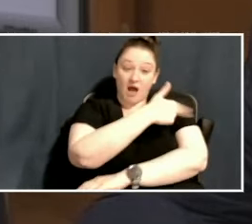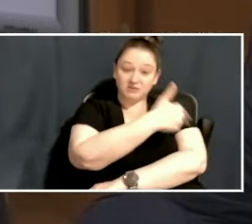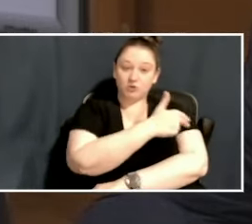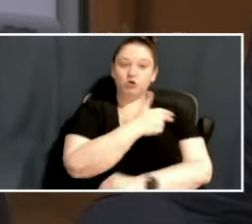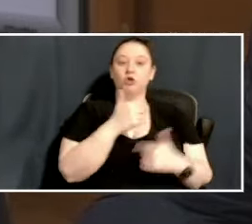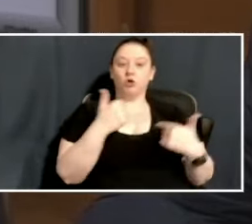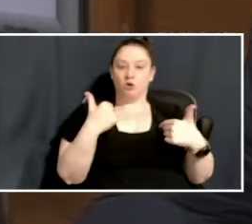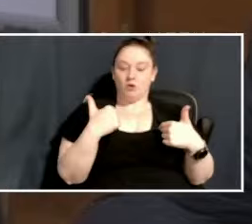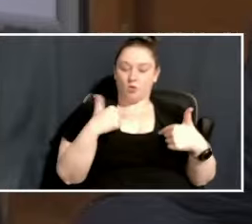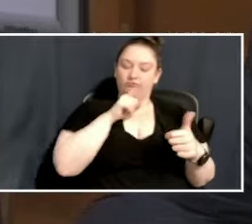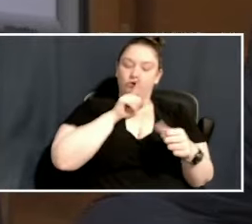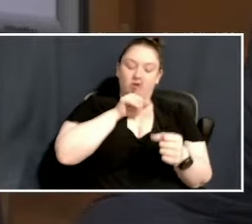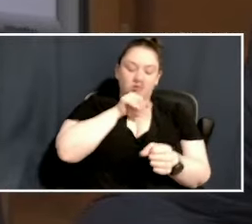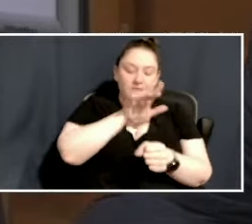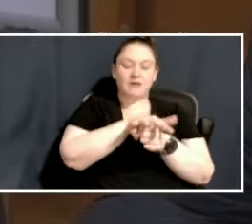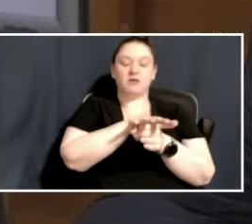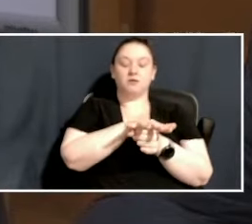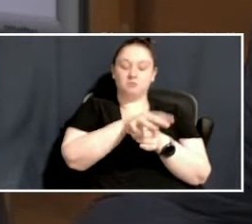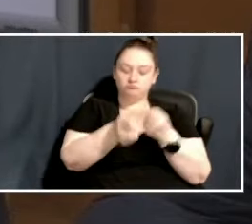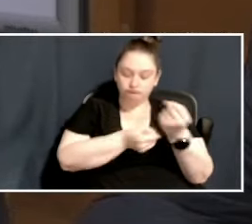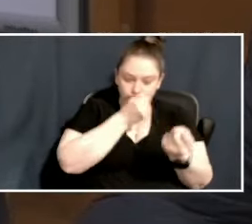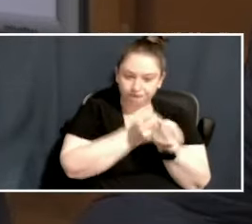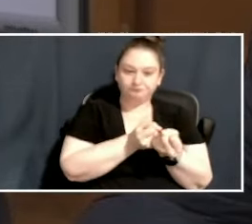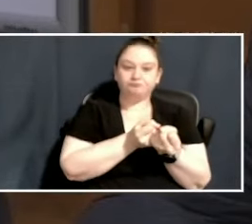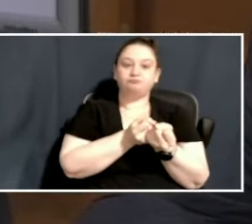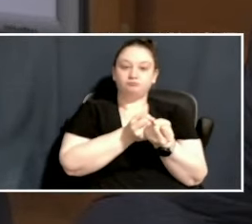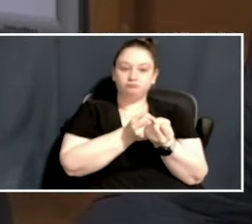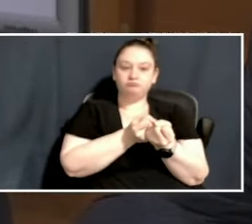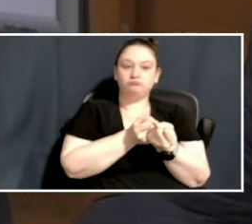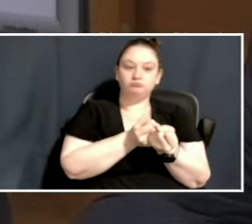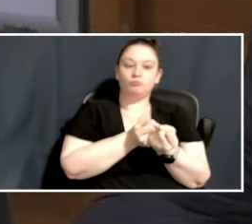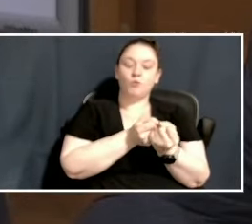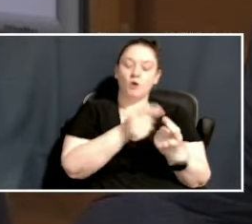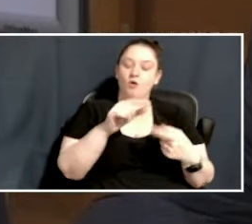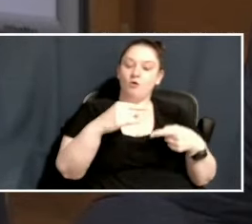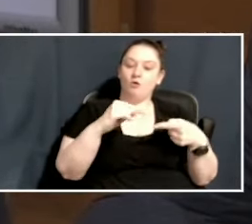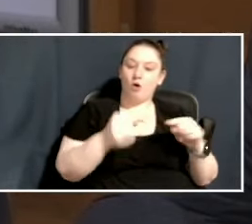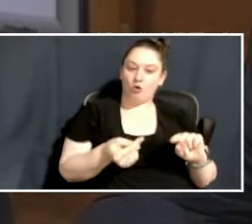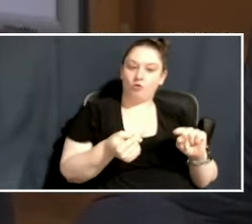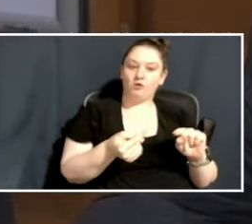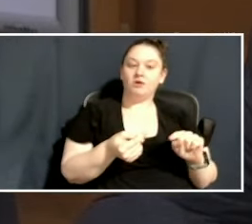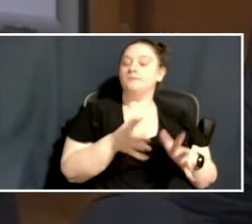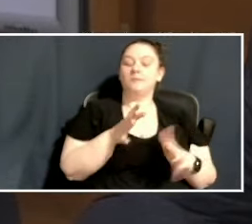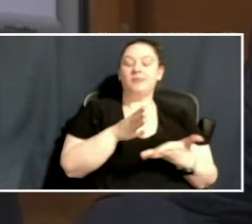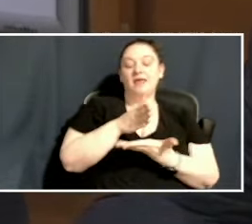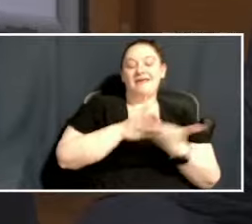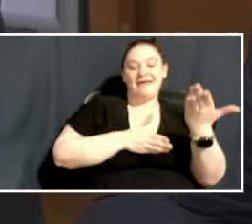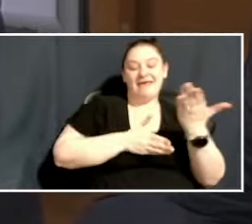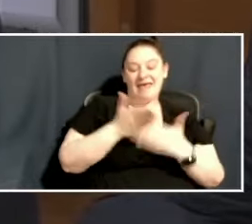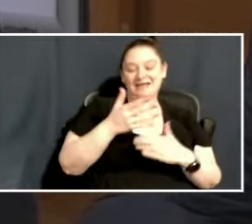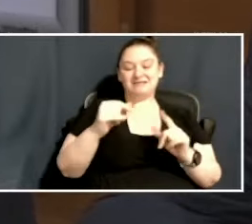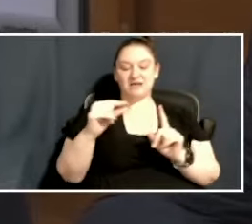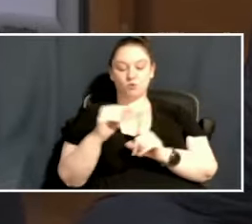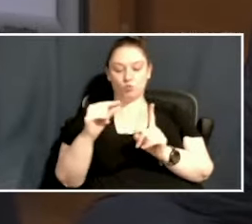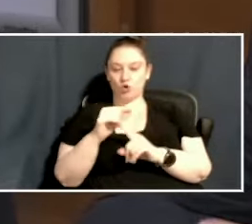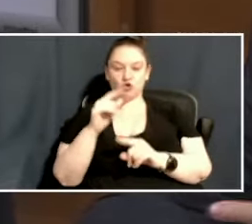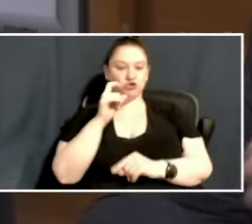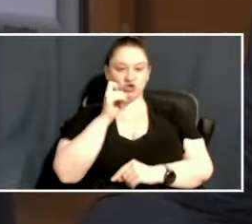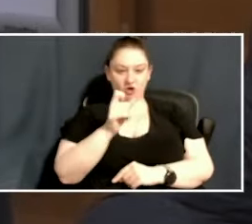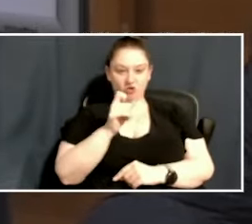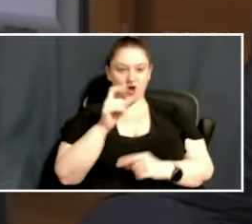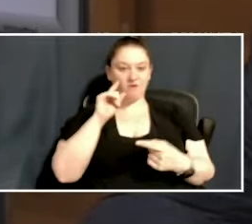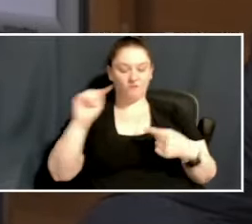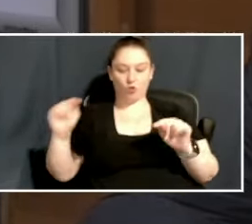to the concept of harmful words and actions, or hands and words are not for hurting the project in our community. We operate